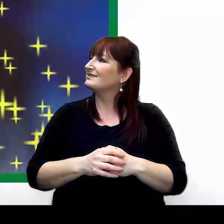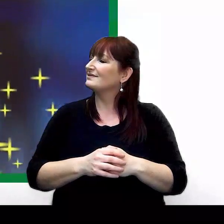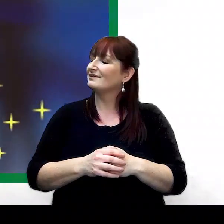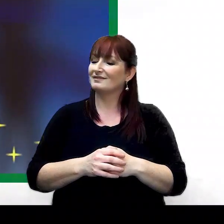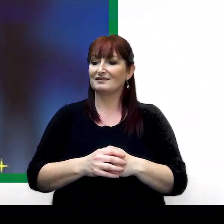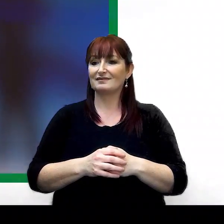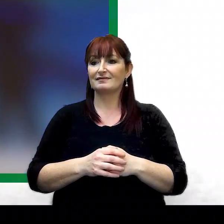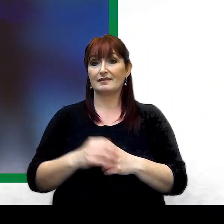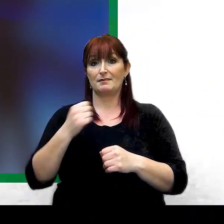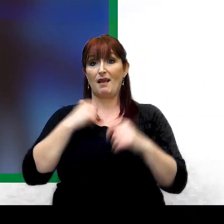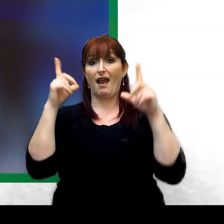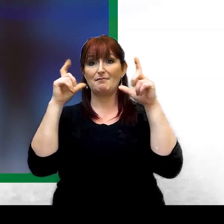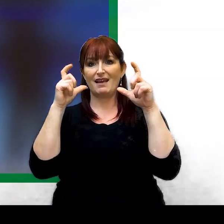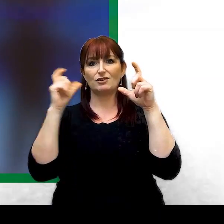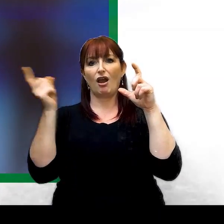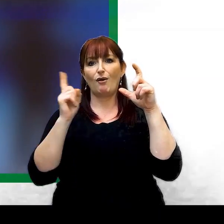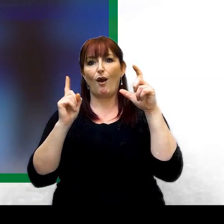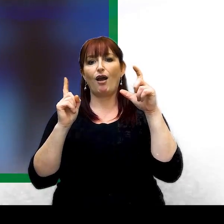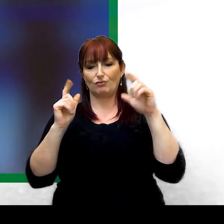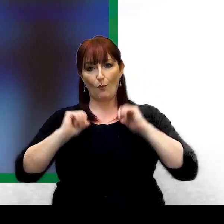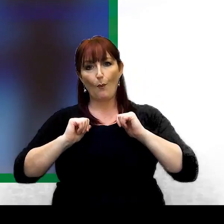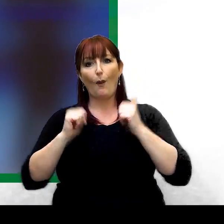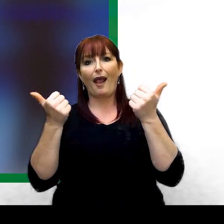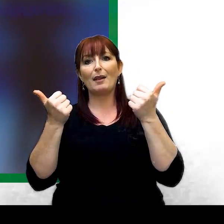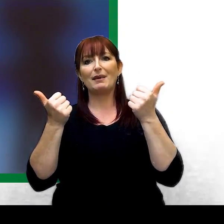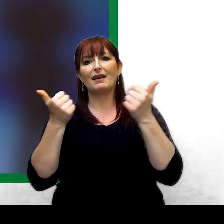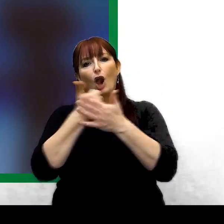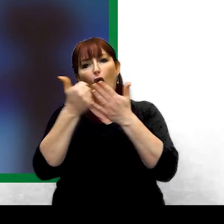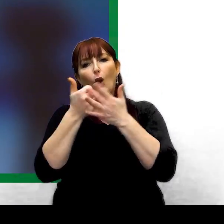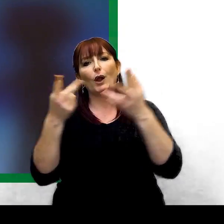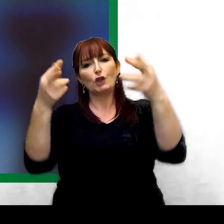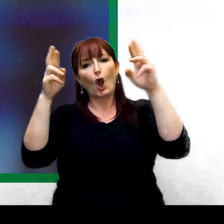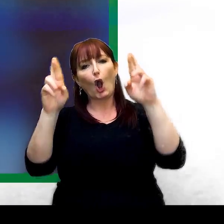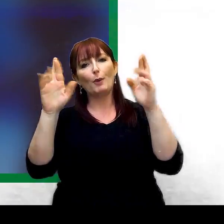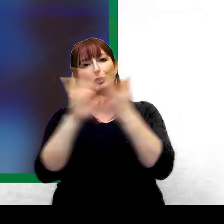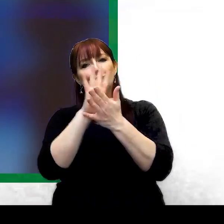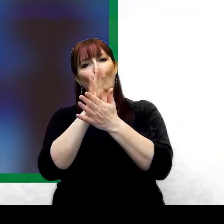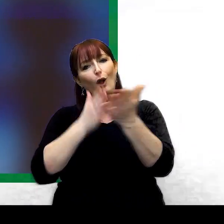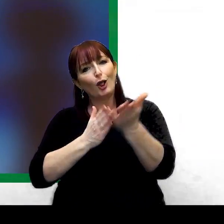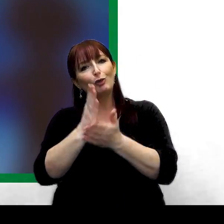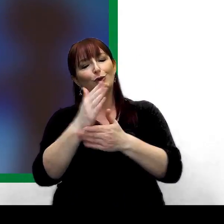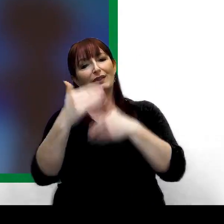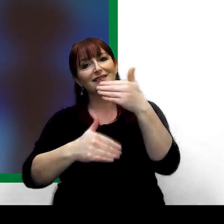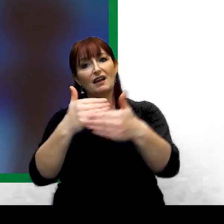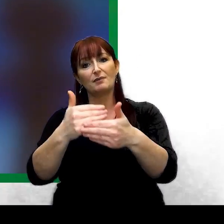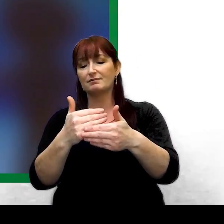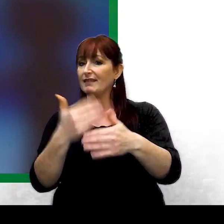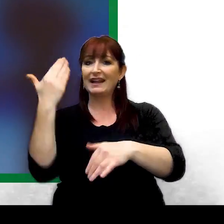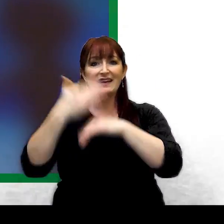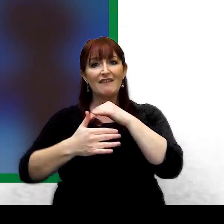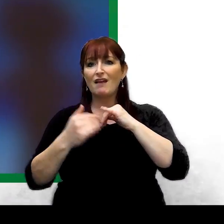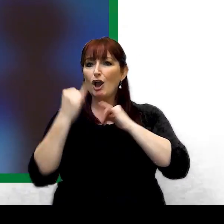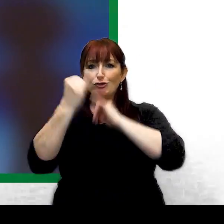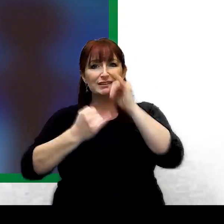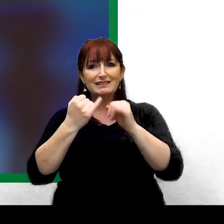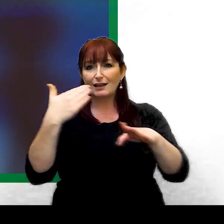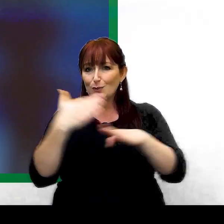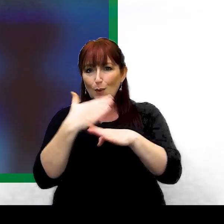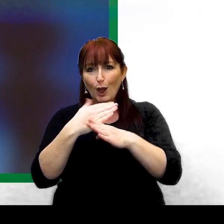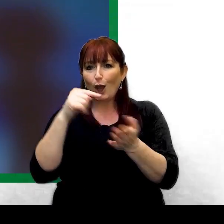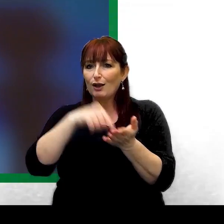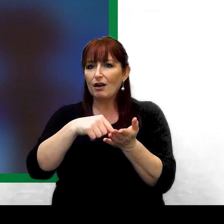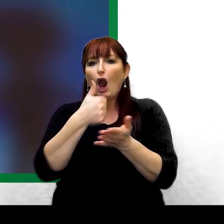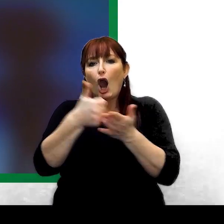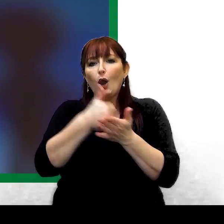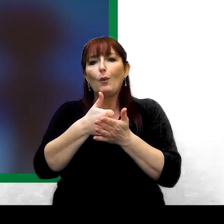This is my picture about well-being and always having hope and joy in these times, and never criticising your work and always